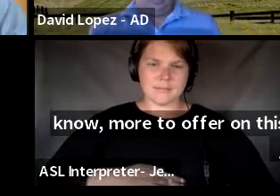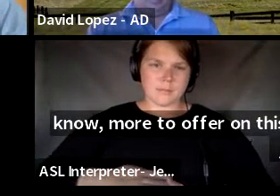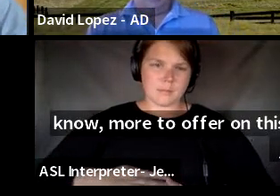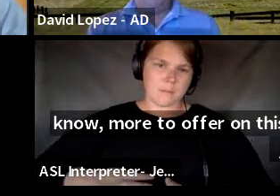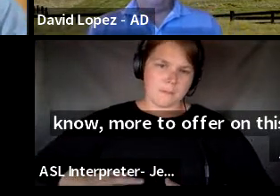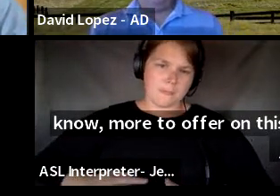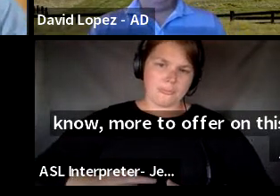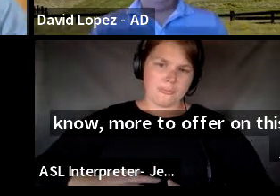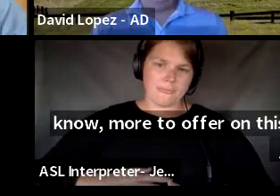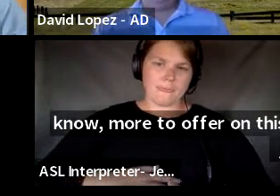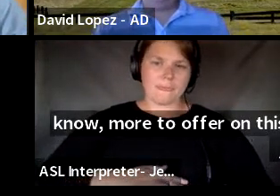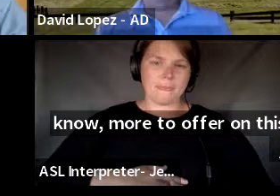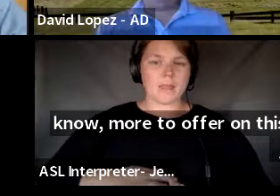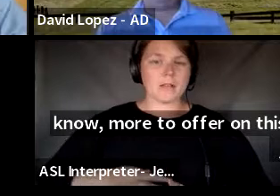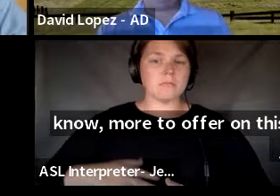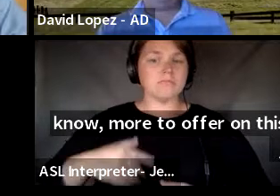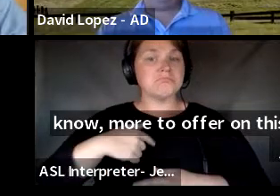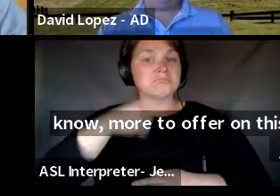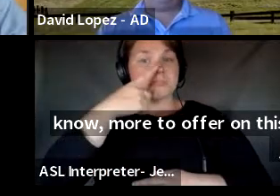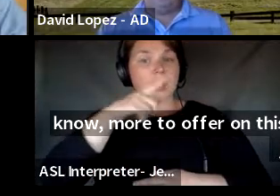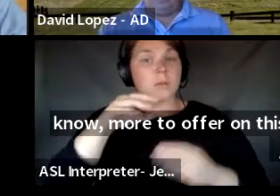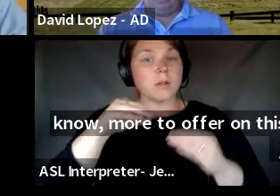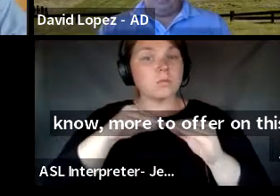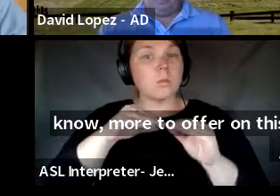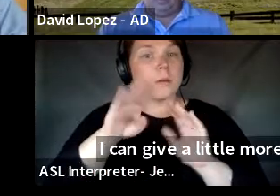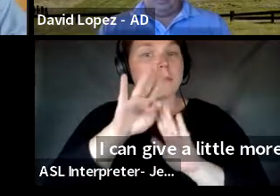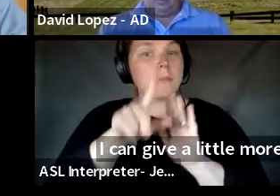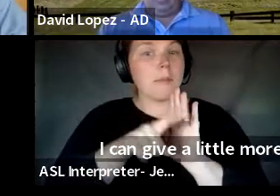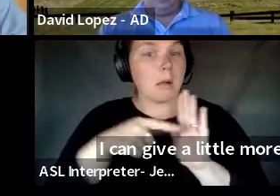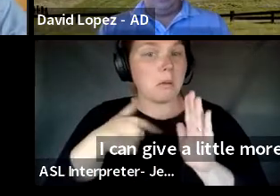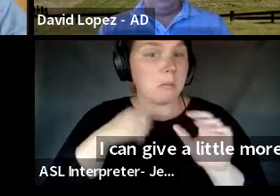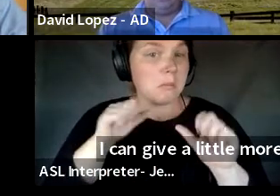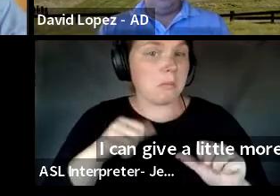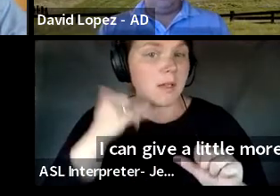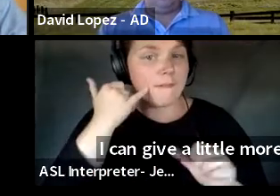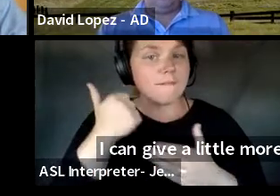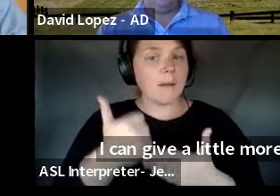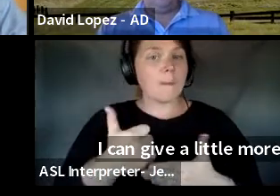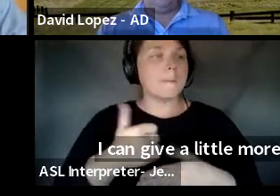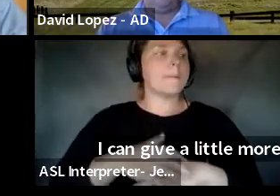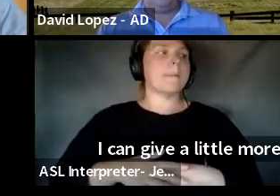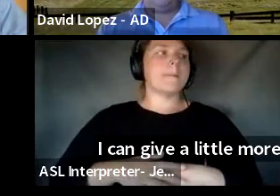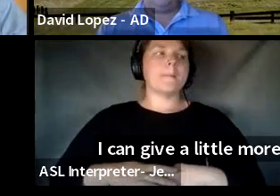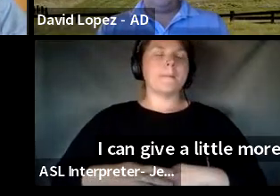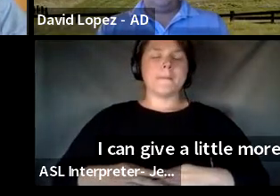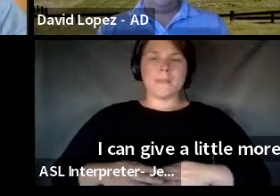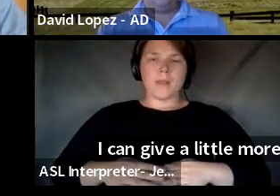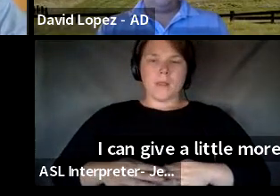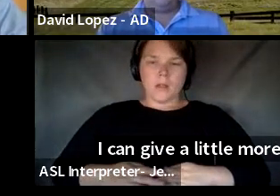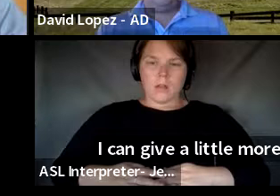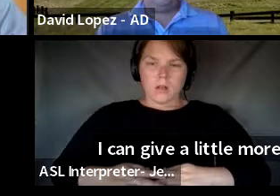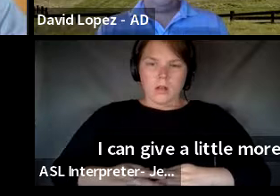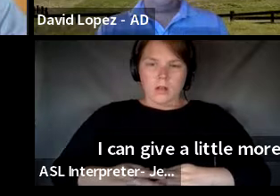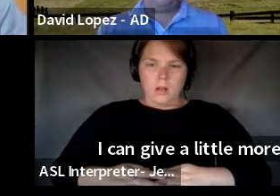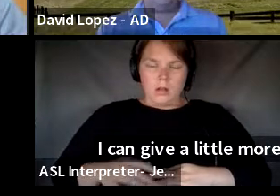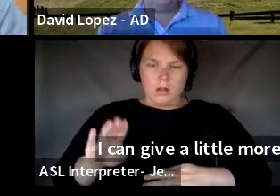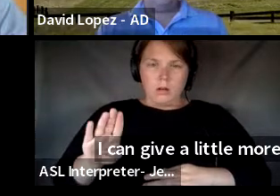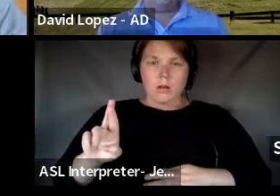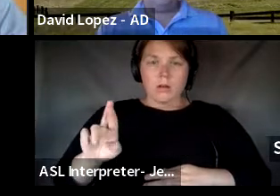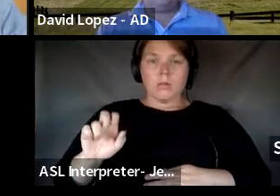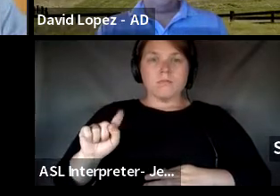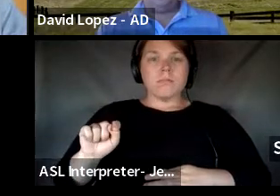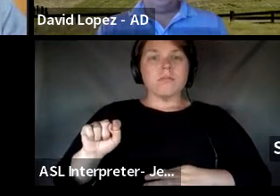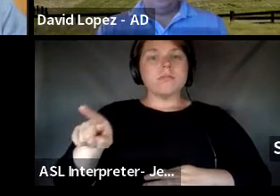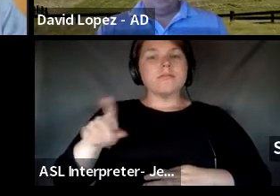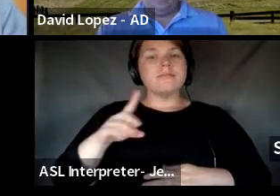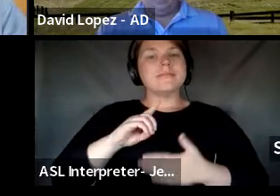I can give a little more background if that's helpful. Yeah. So yeah, I'm Brent Buckton with IP Design Lab. We're